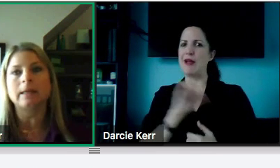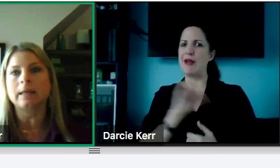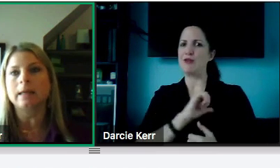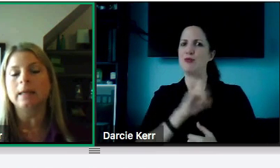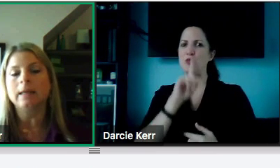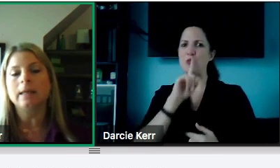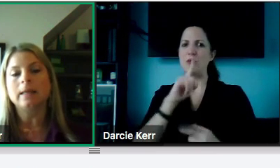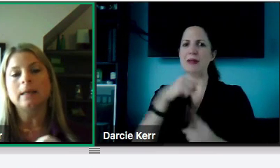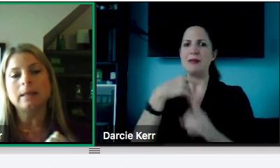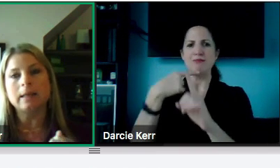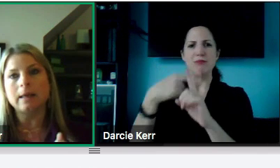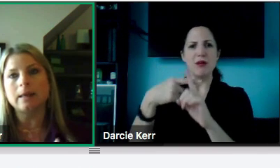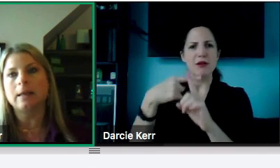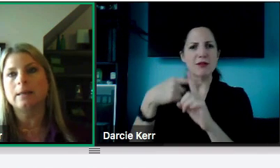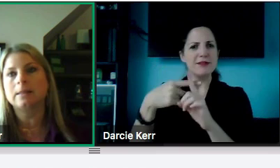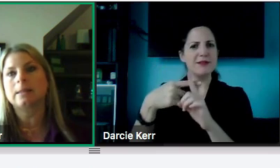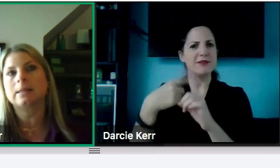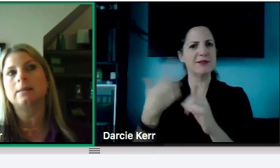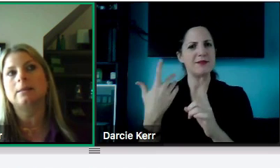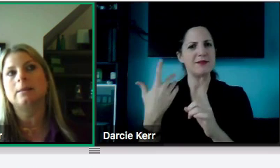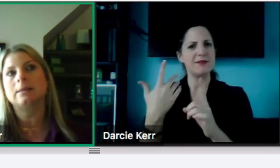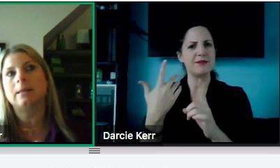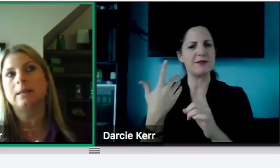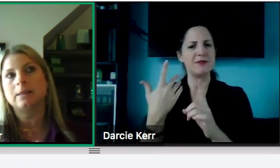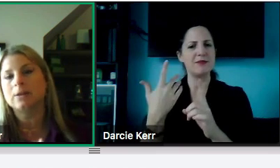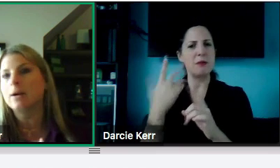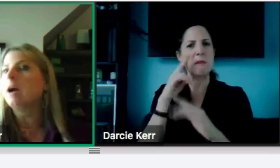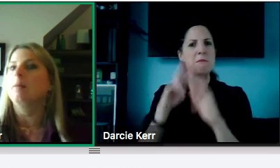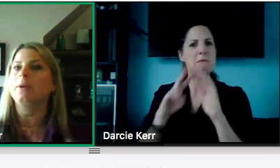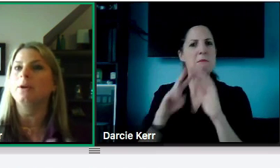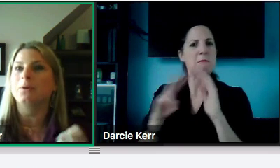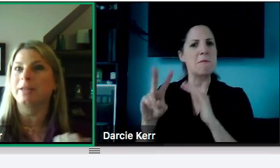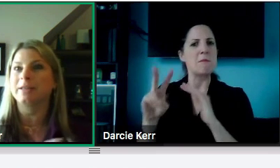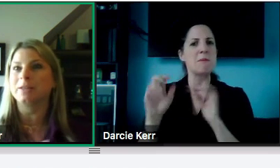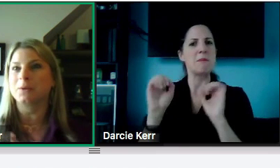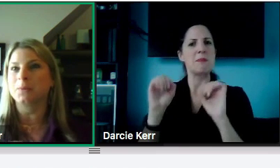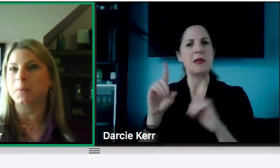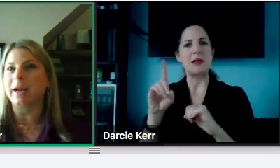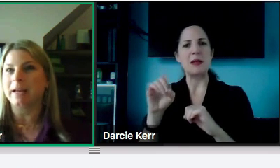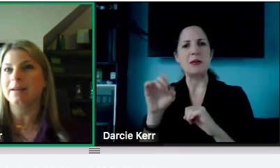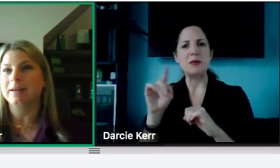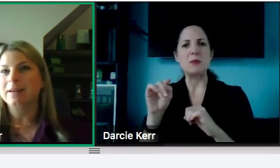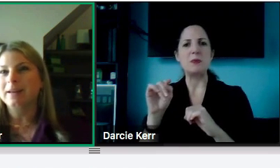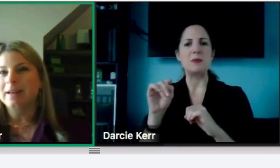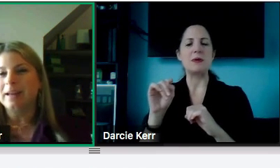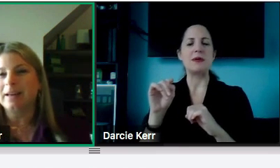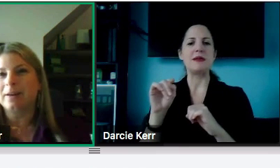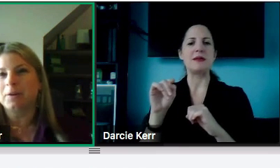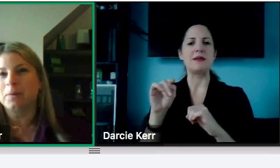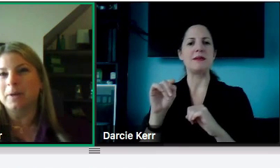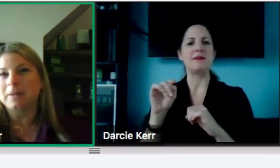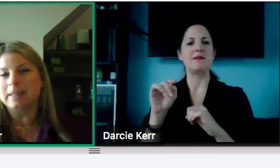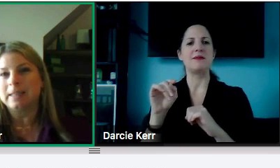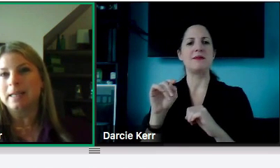really feeling like things are up, you know, things are bright,